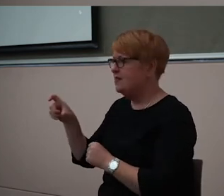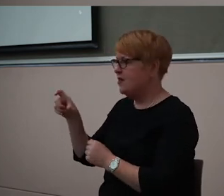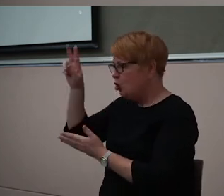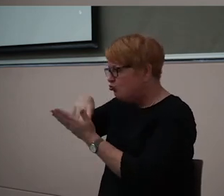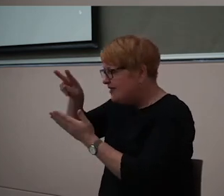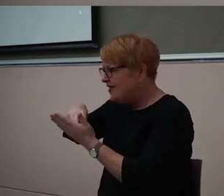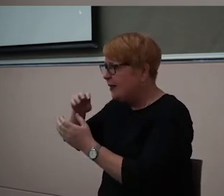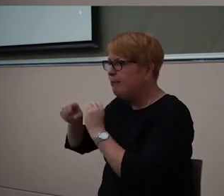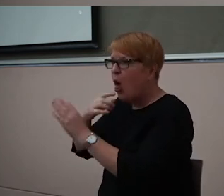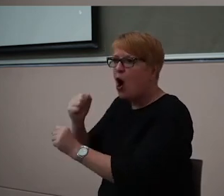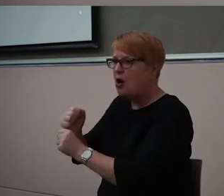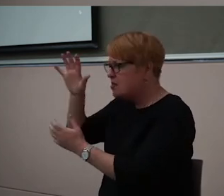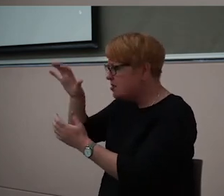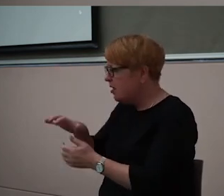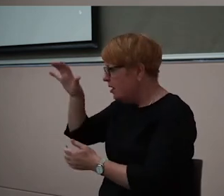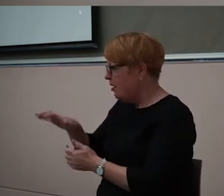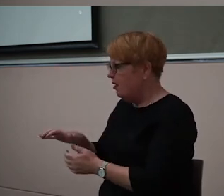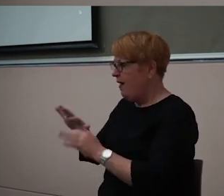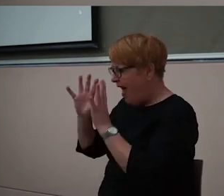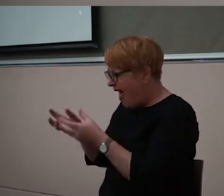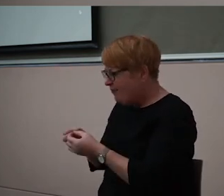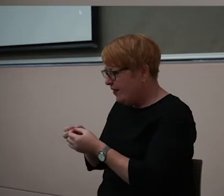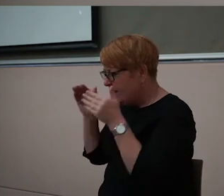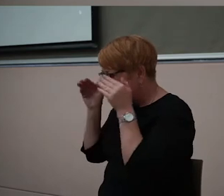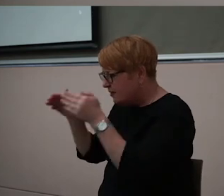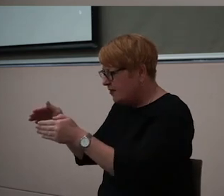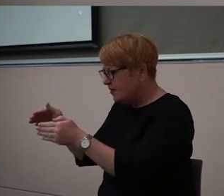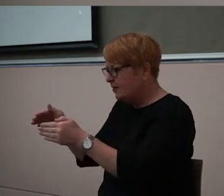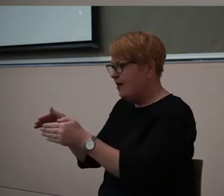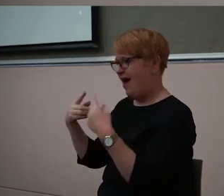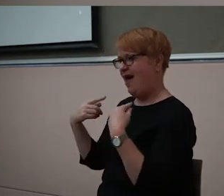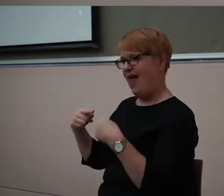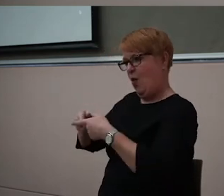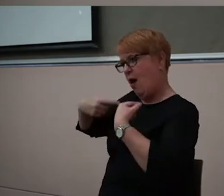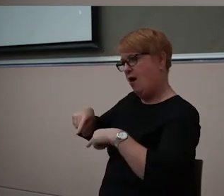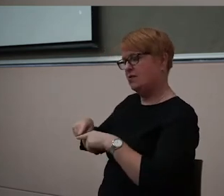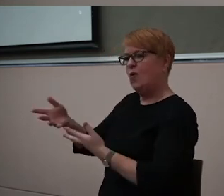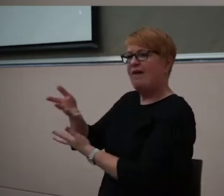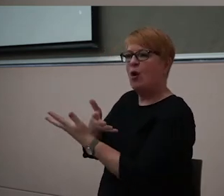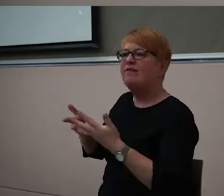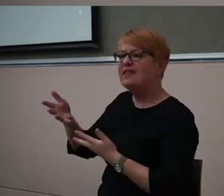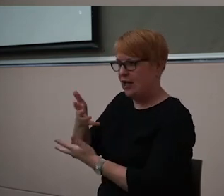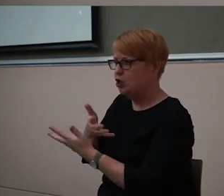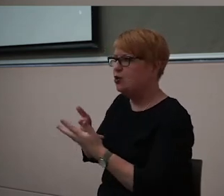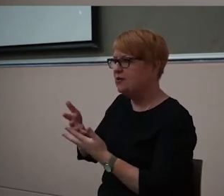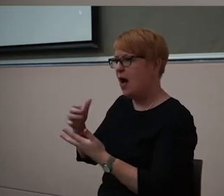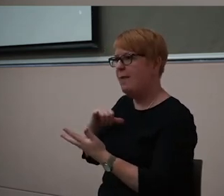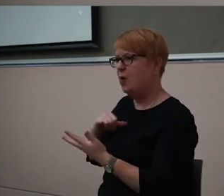blog posts, and they were all centred around or allowing us to have these conversations about